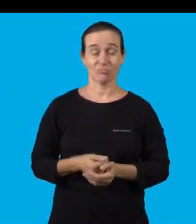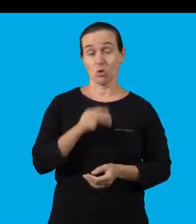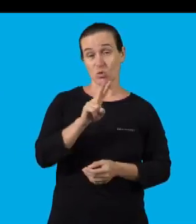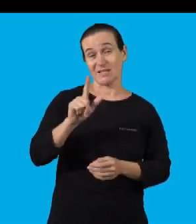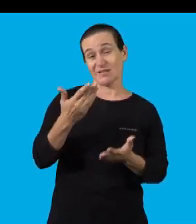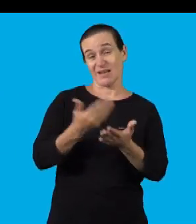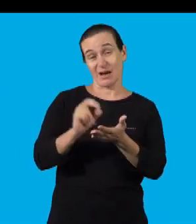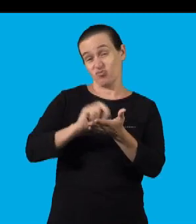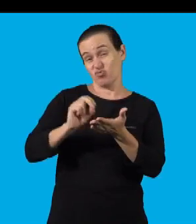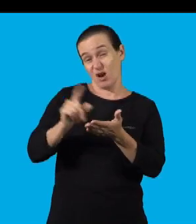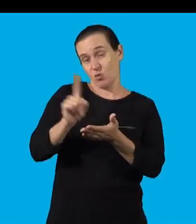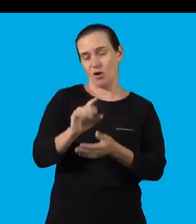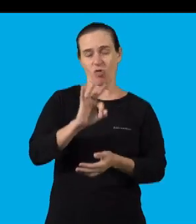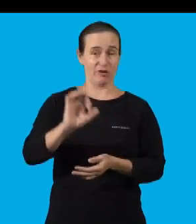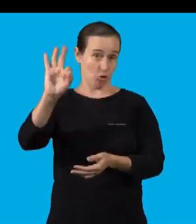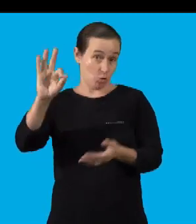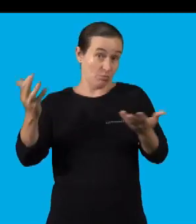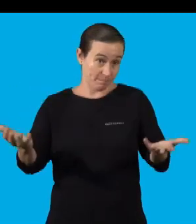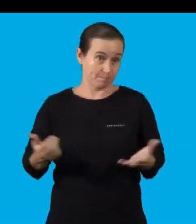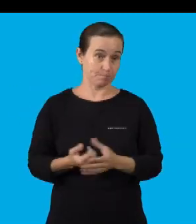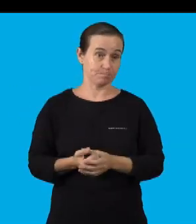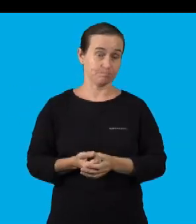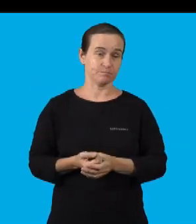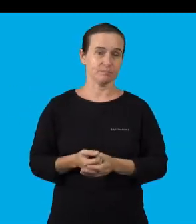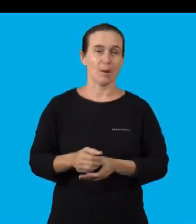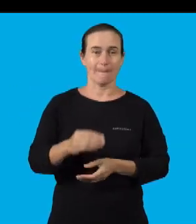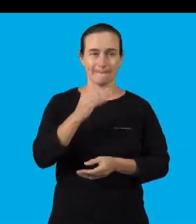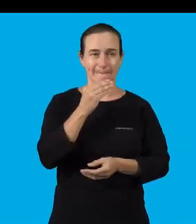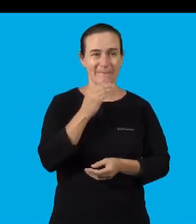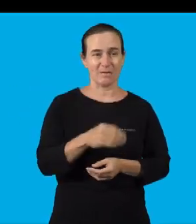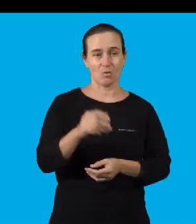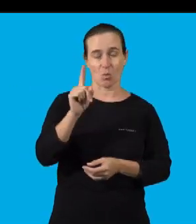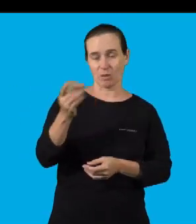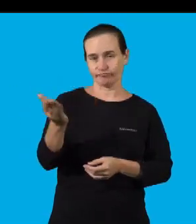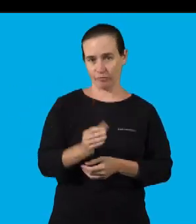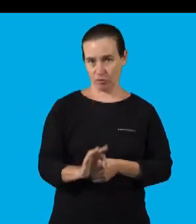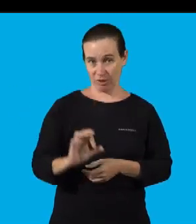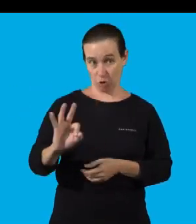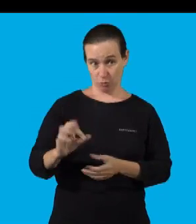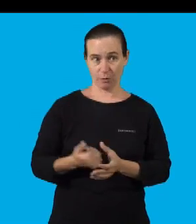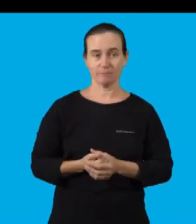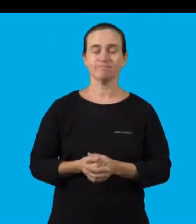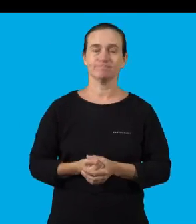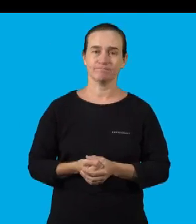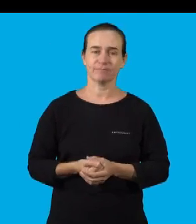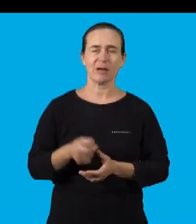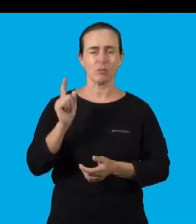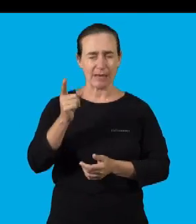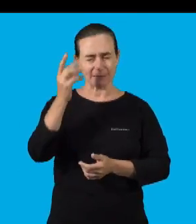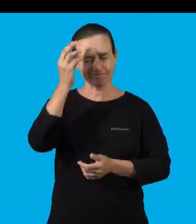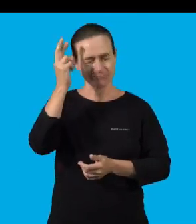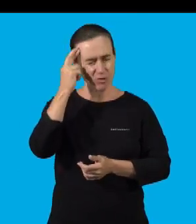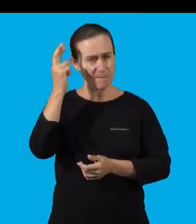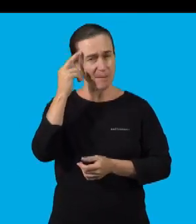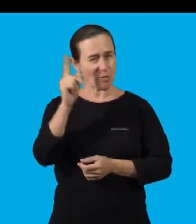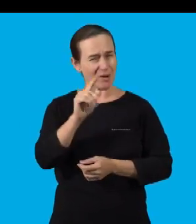be written as 3 cubed. So there we have it as 1/3 cubed. And this is where you need to remember